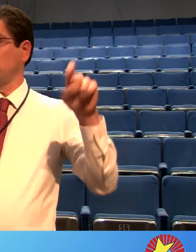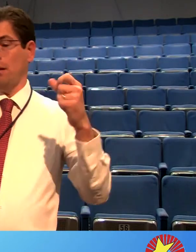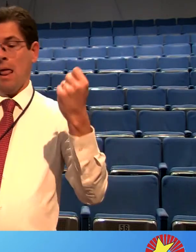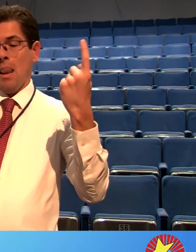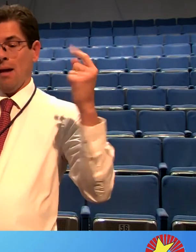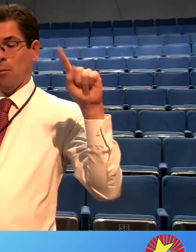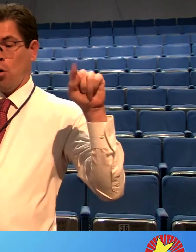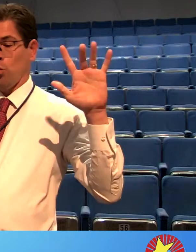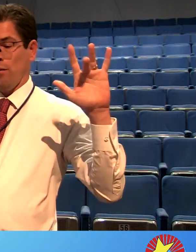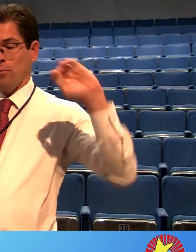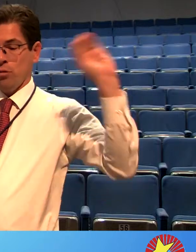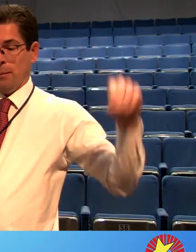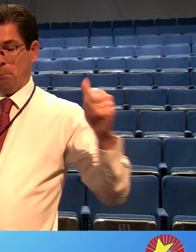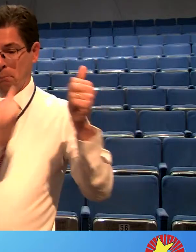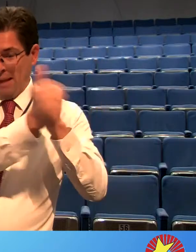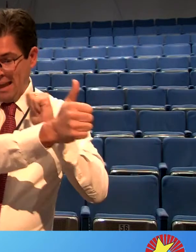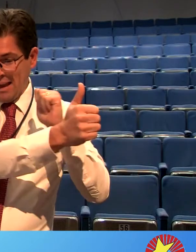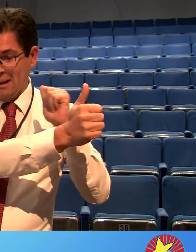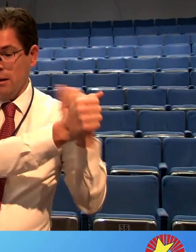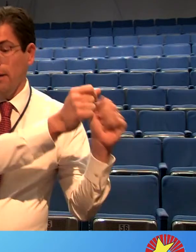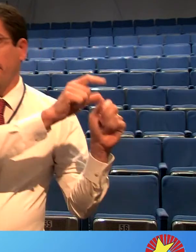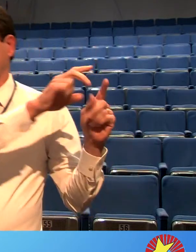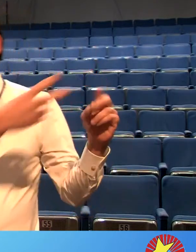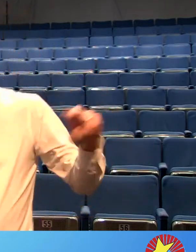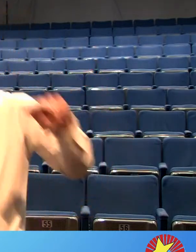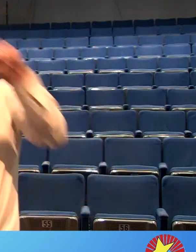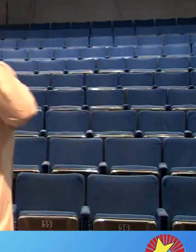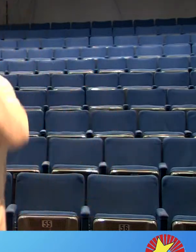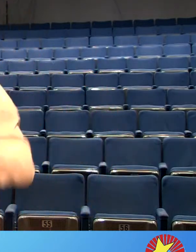Those grades tested were 9 to 12,